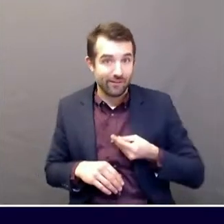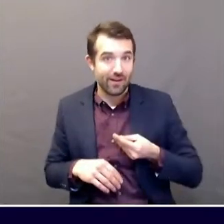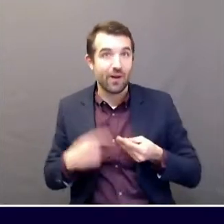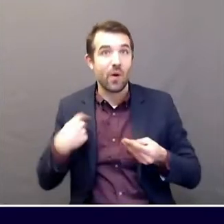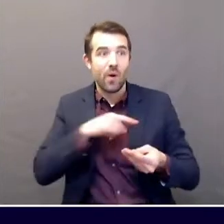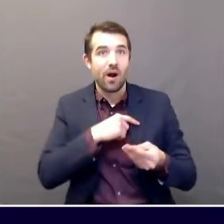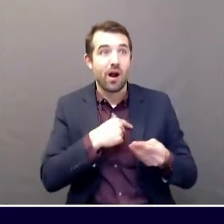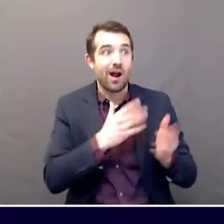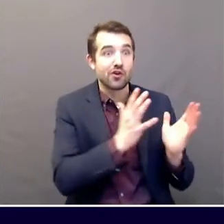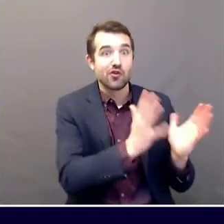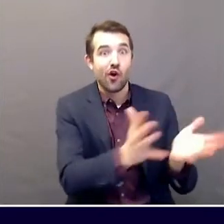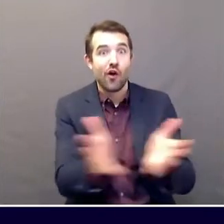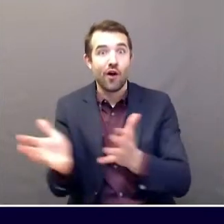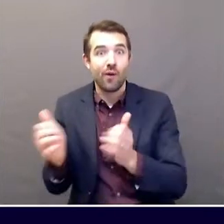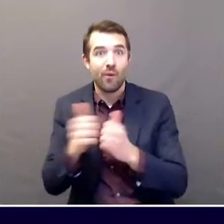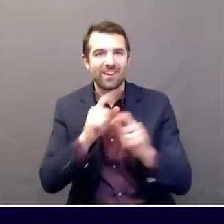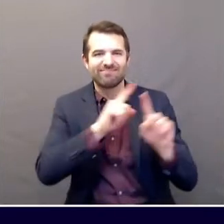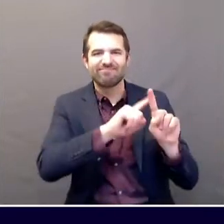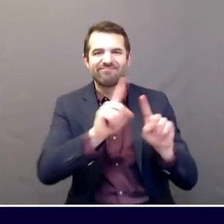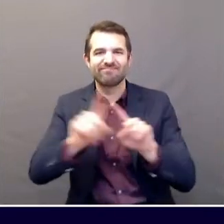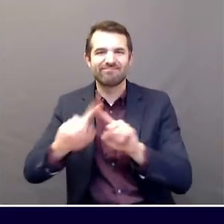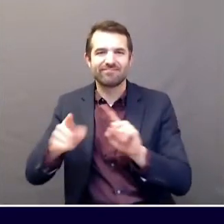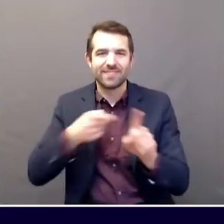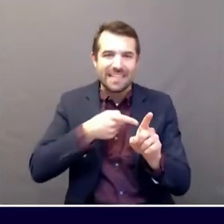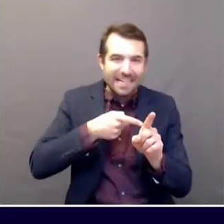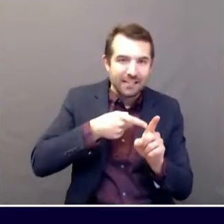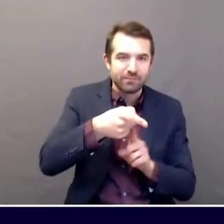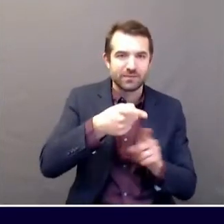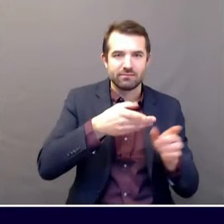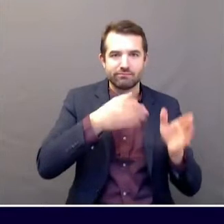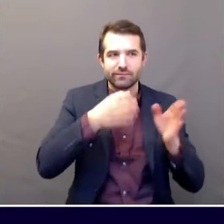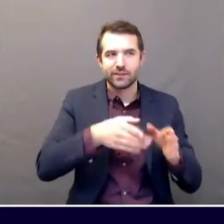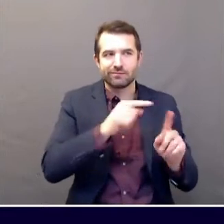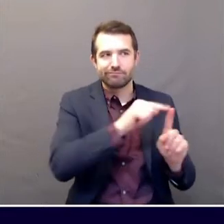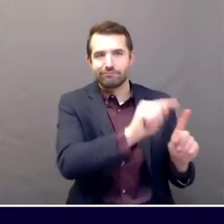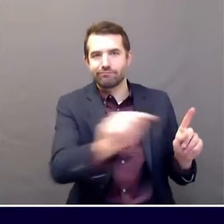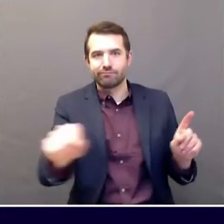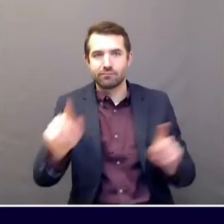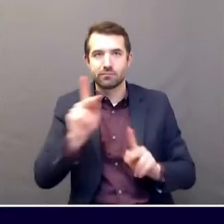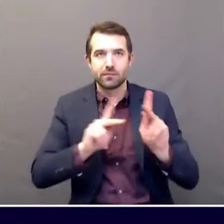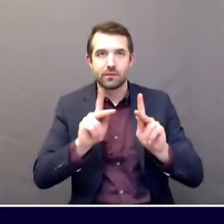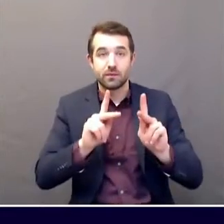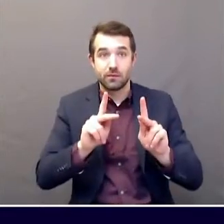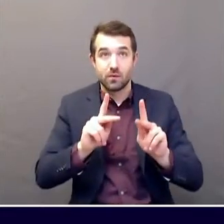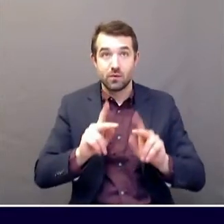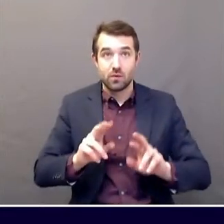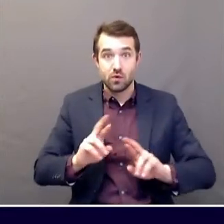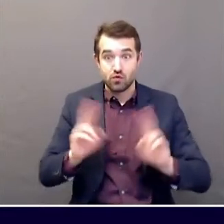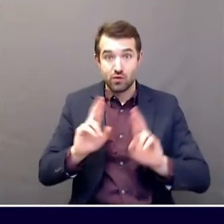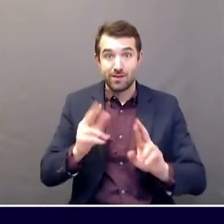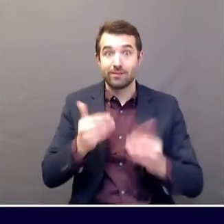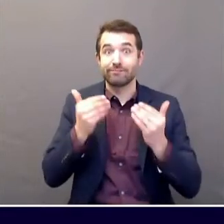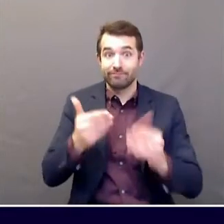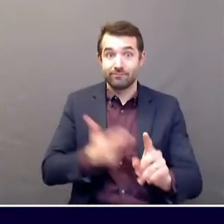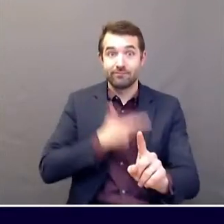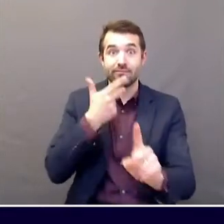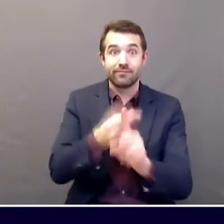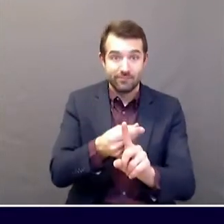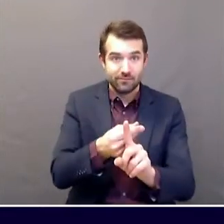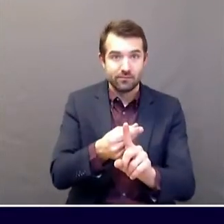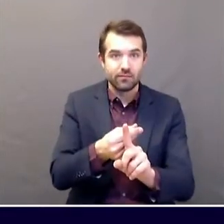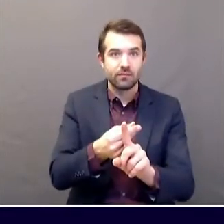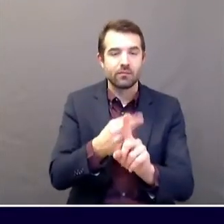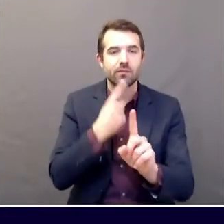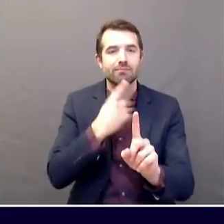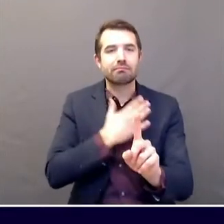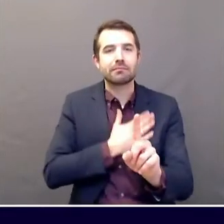that when you go to get vaccinated, the reason that we ask for your race or ethnicity is to help us make sure that others of that